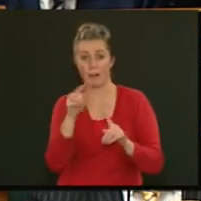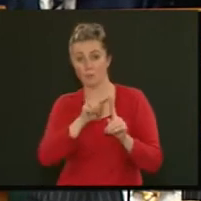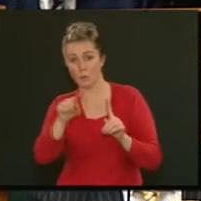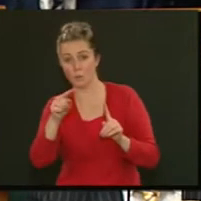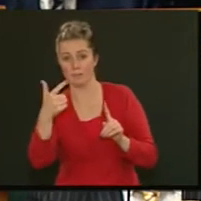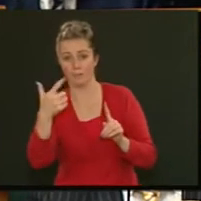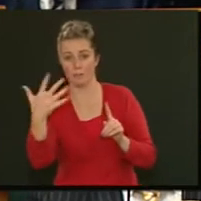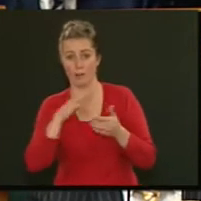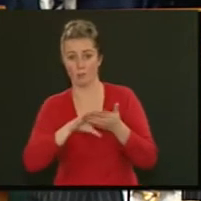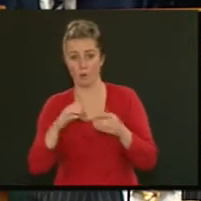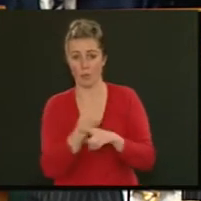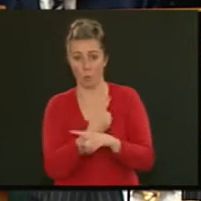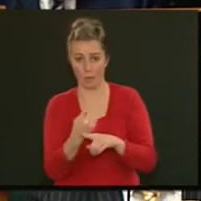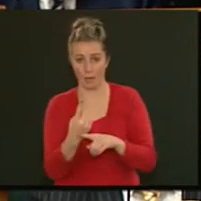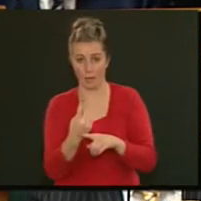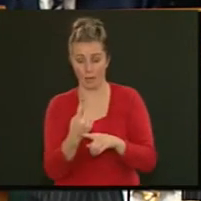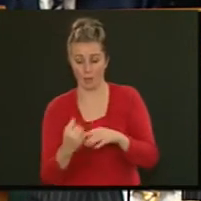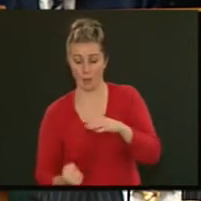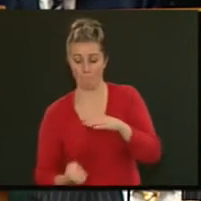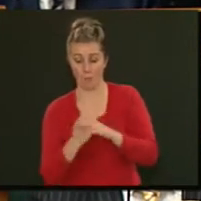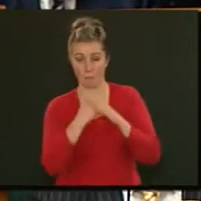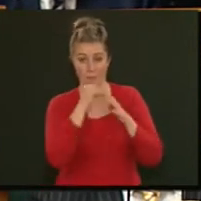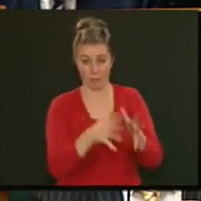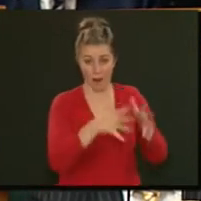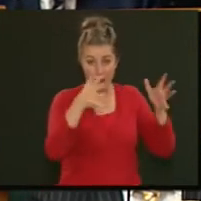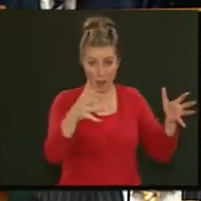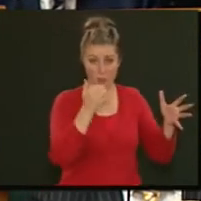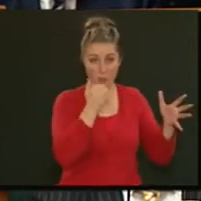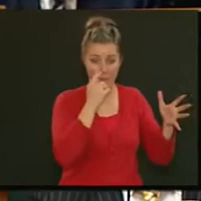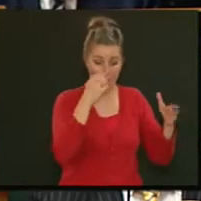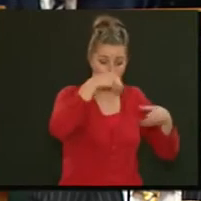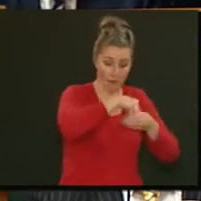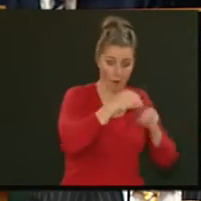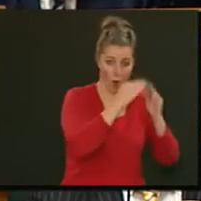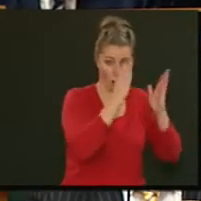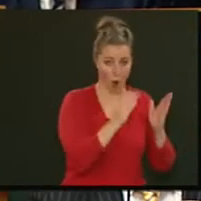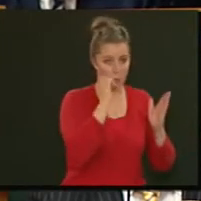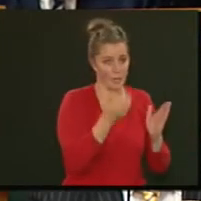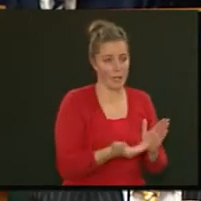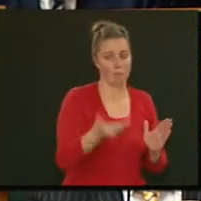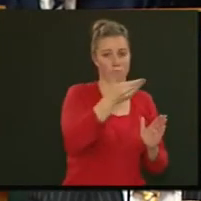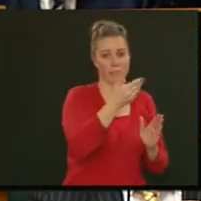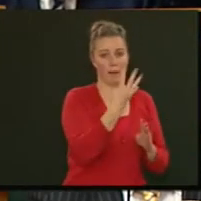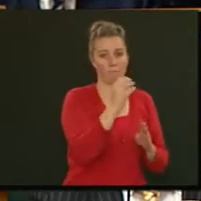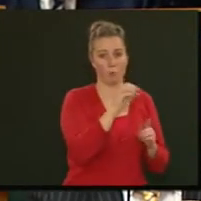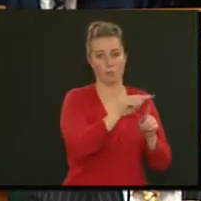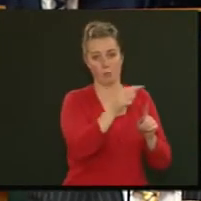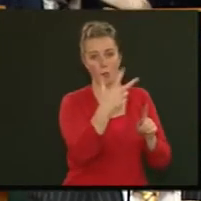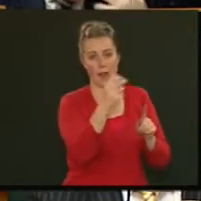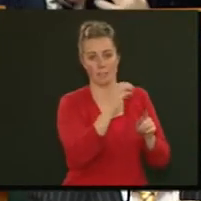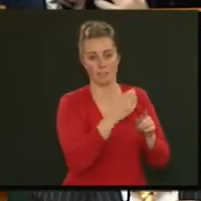week, while the maximum rates for larger households will increase between $40 and $80 a